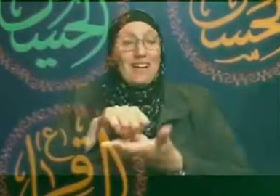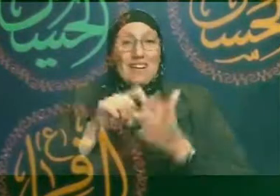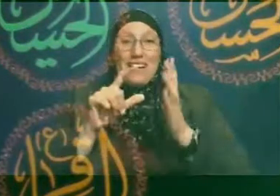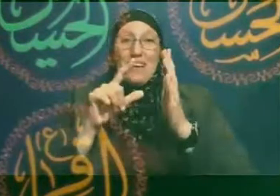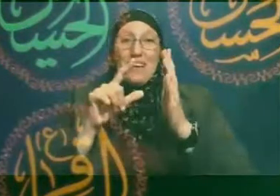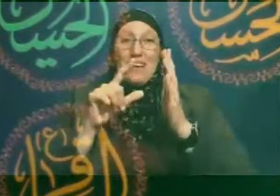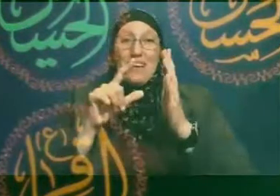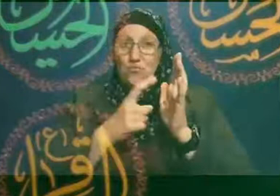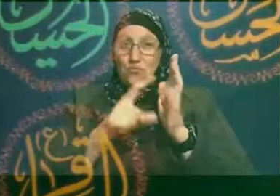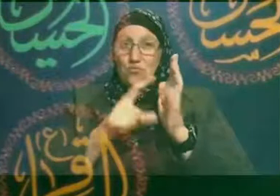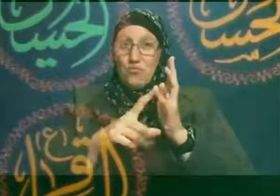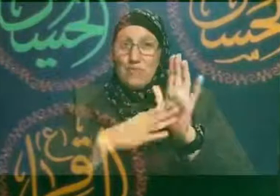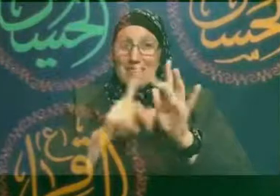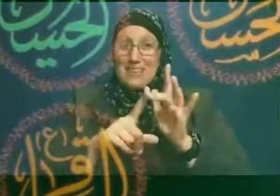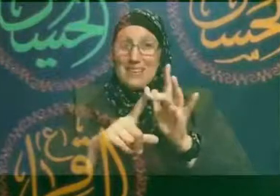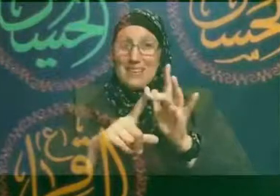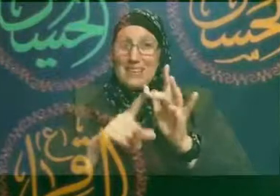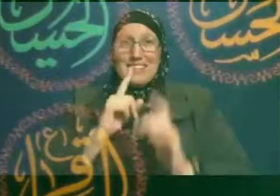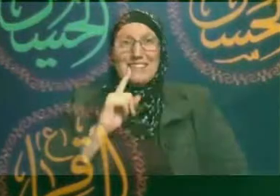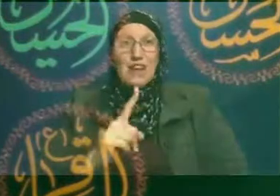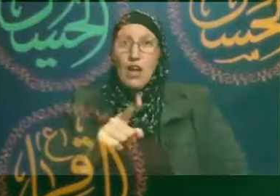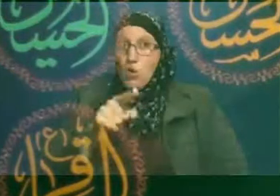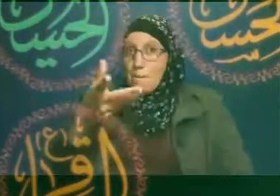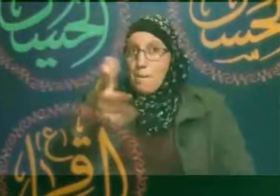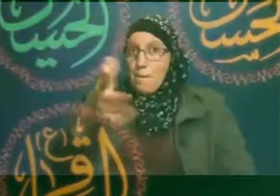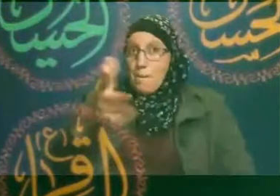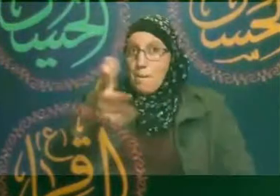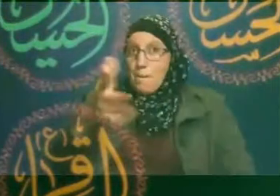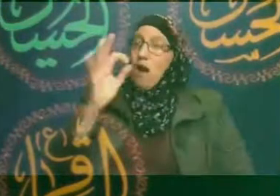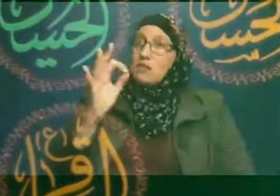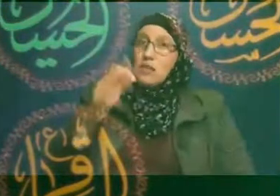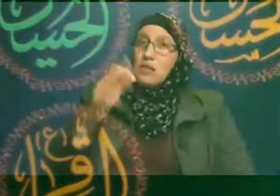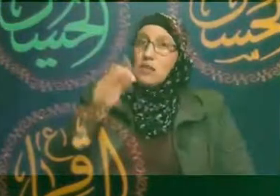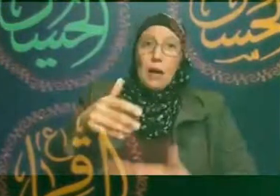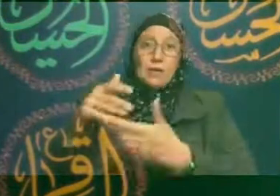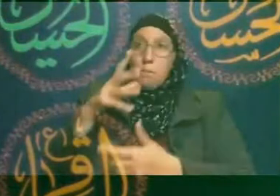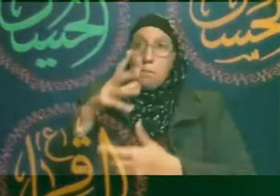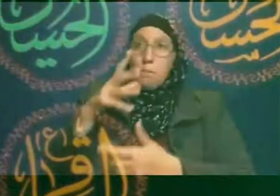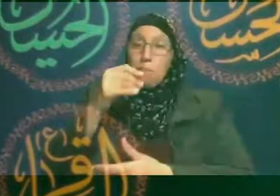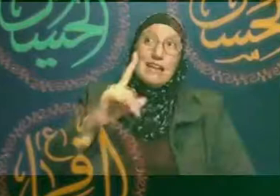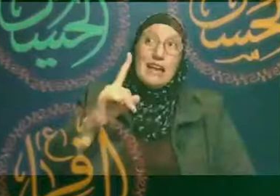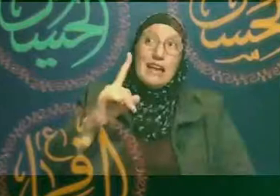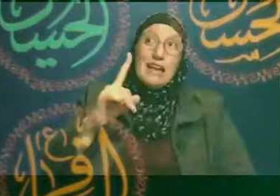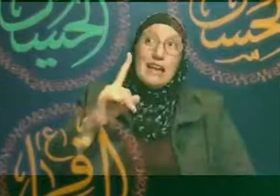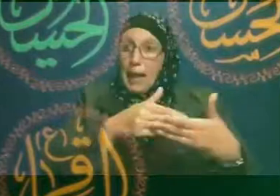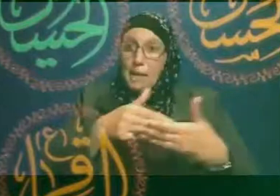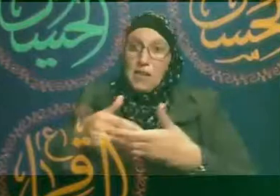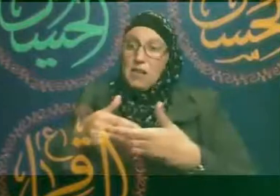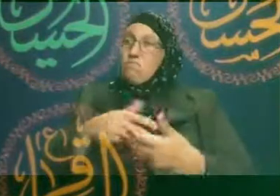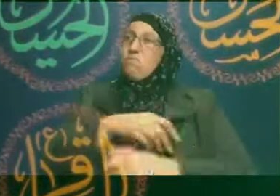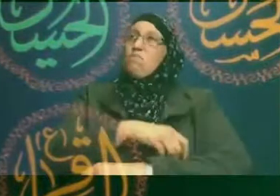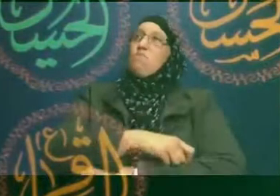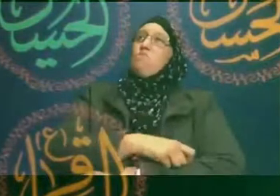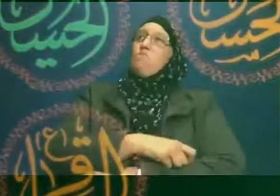have you ever seen a baby asking the lady, lady, prove that you are my mom, otherwise I'm not going to suck the milk.